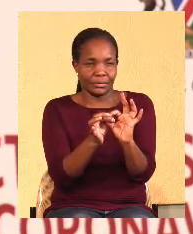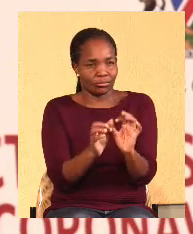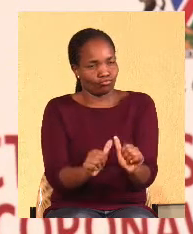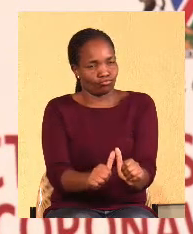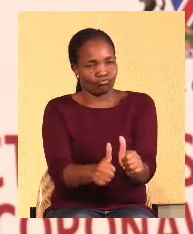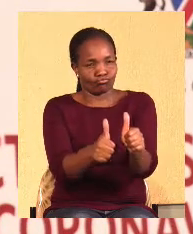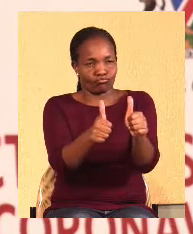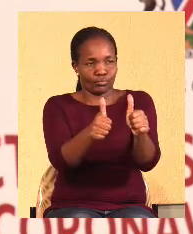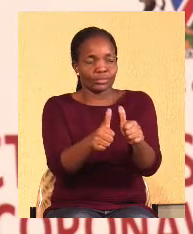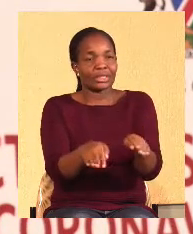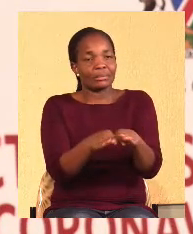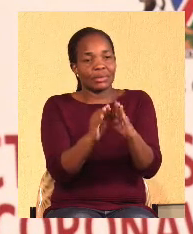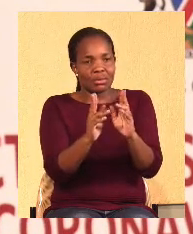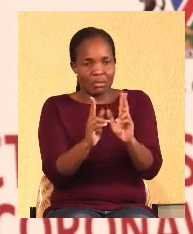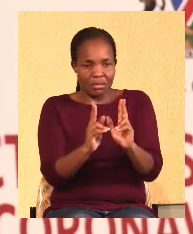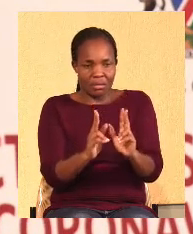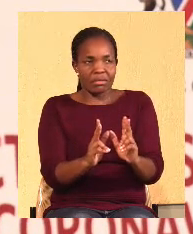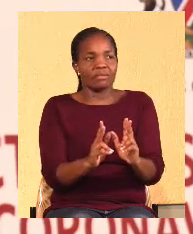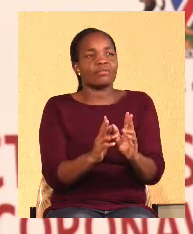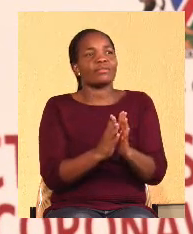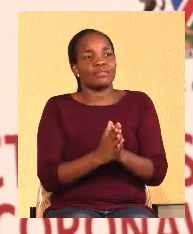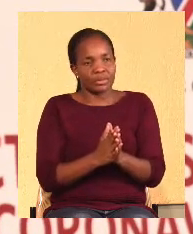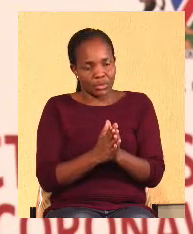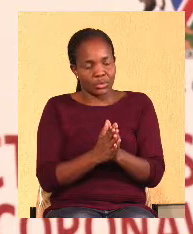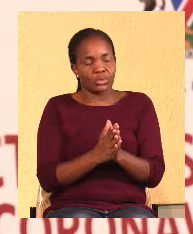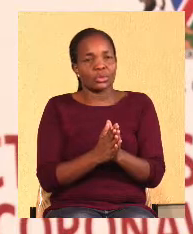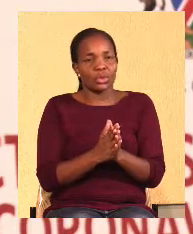And that makes us feel very important and valued indeed.